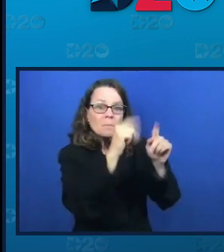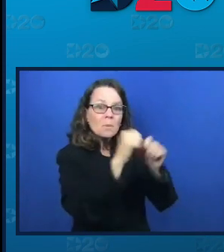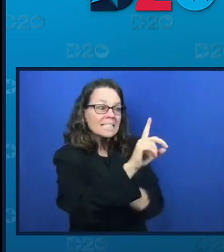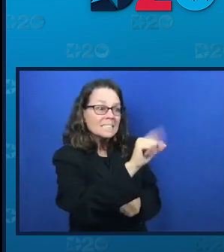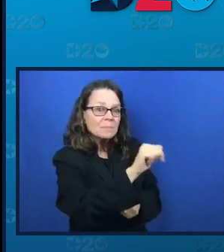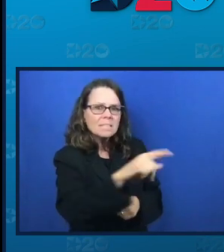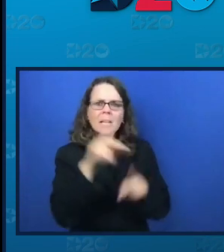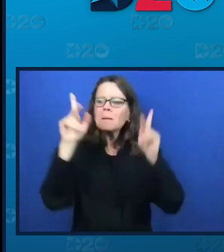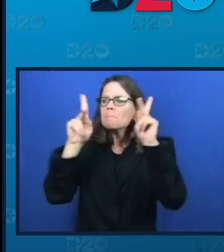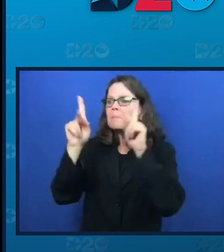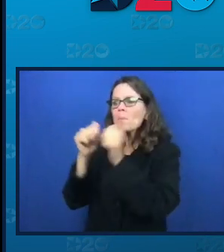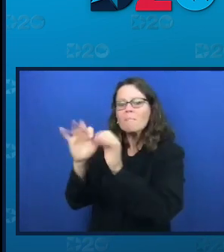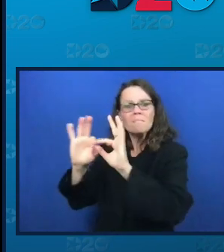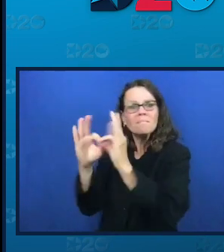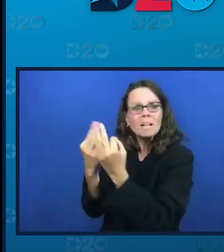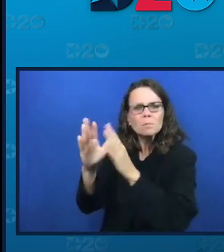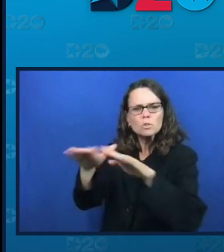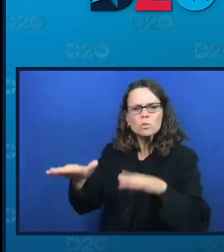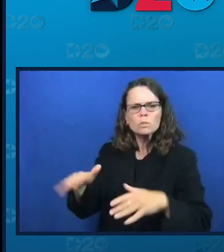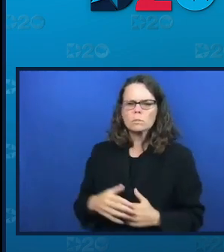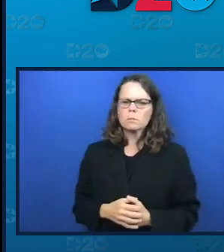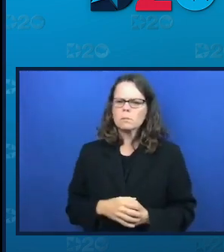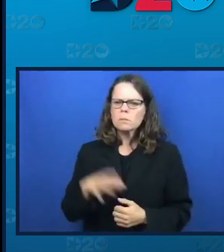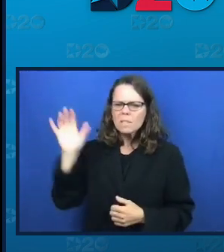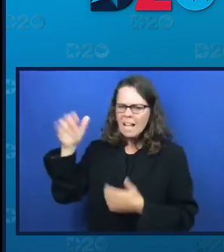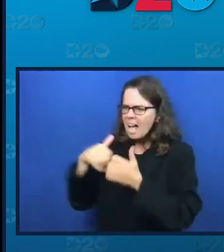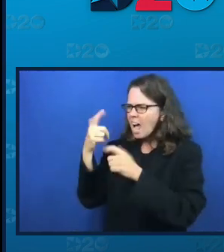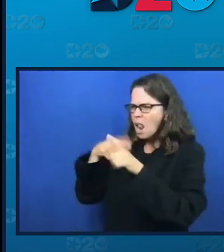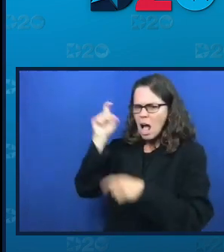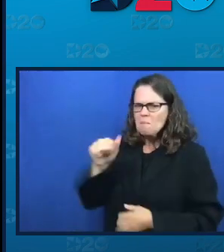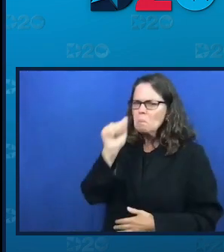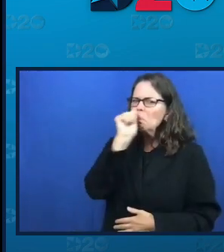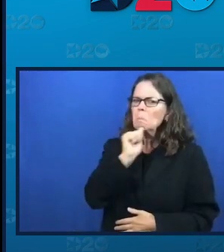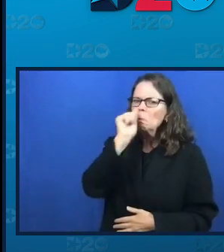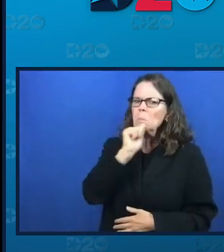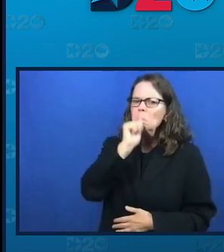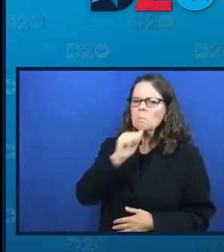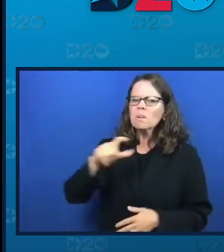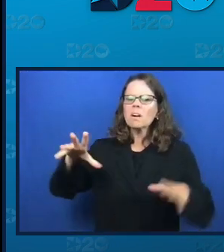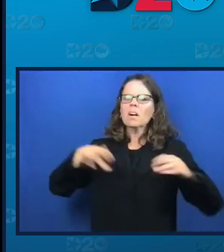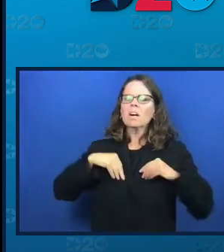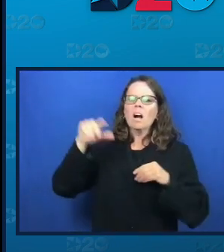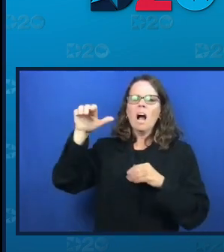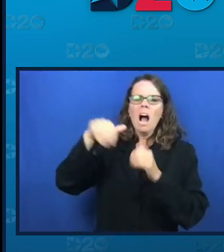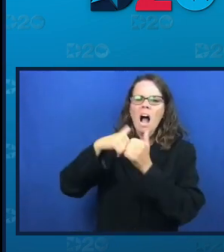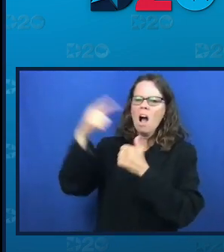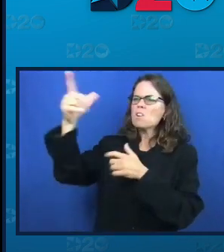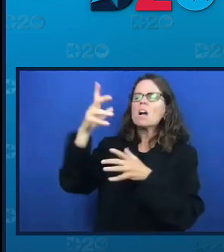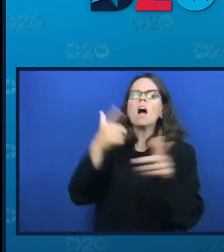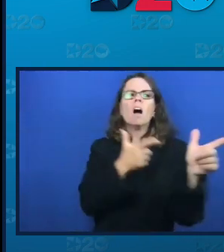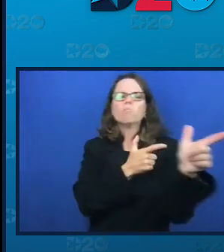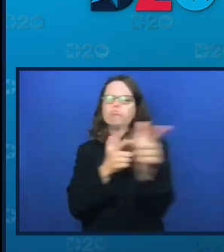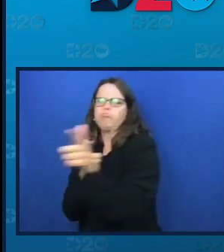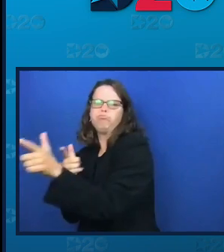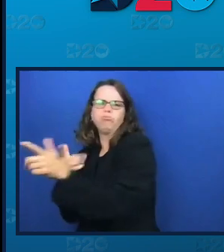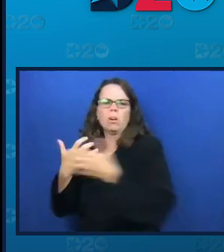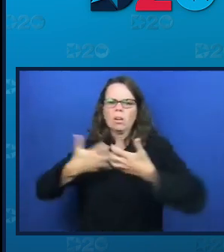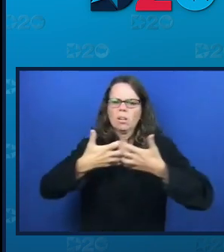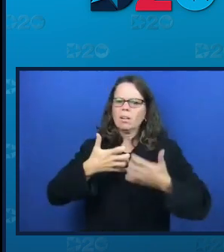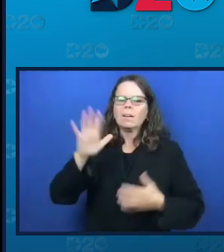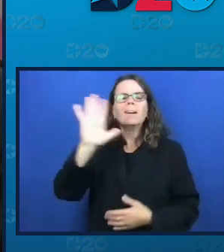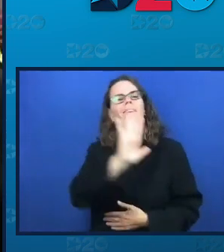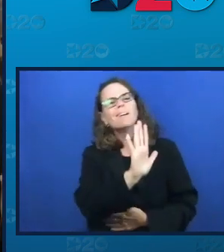have to wait before we decide to ban assault weapons? We have another opportunity to bring more of our citizens into